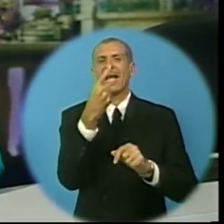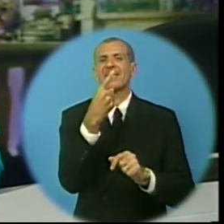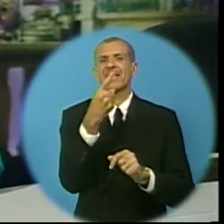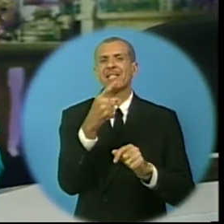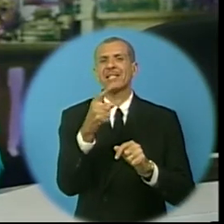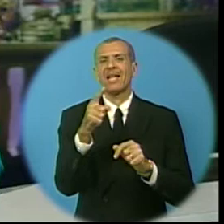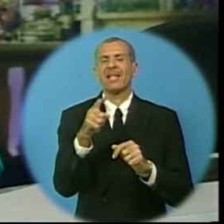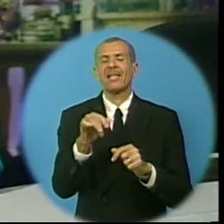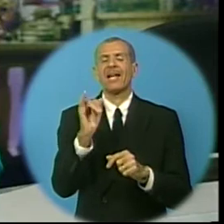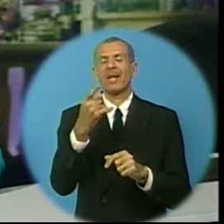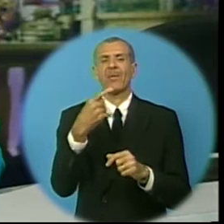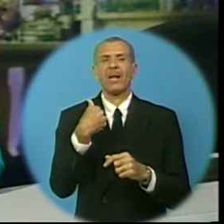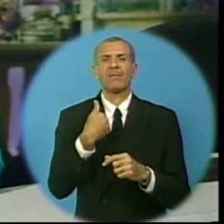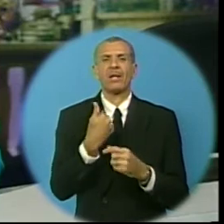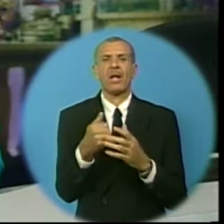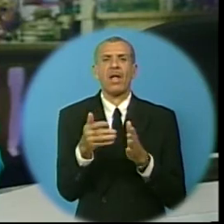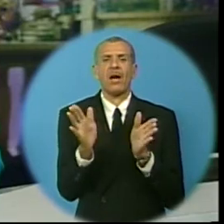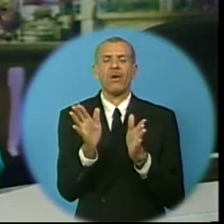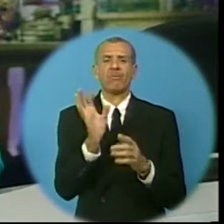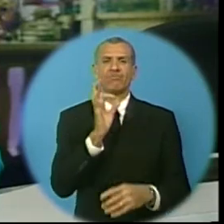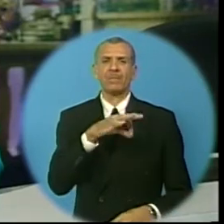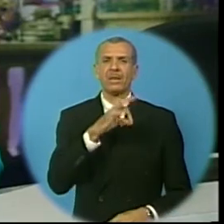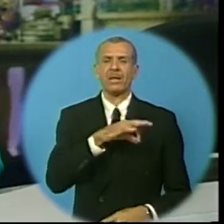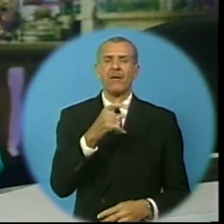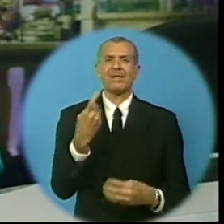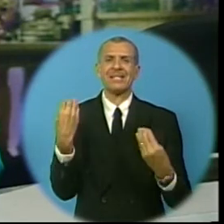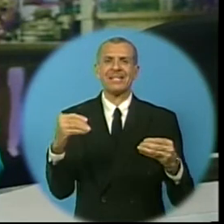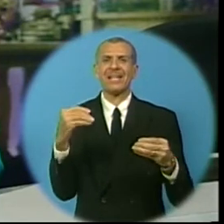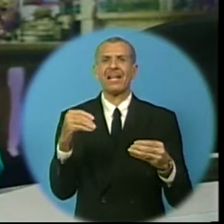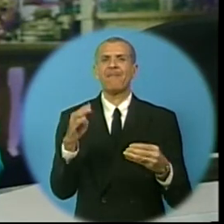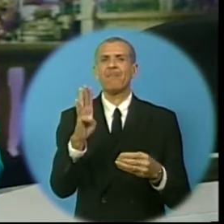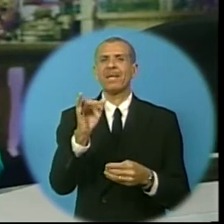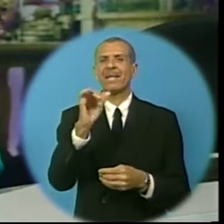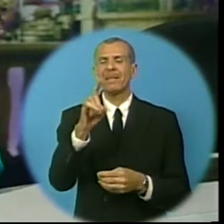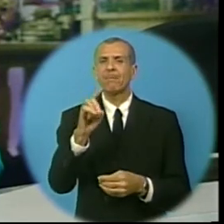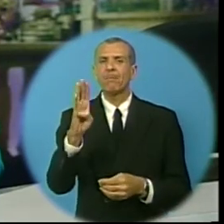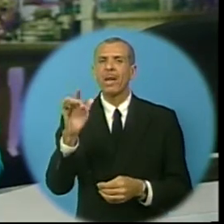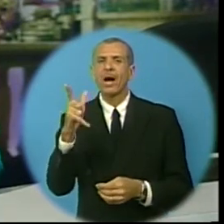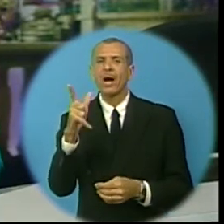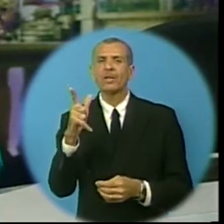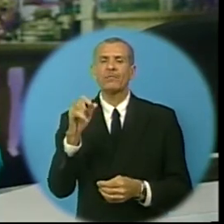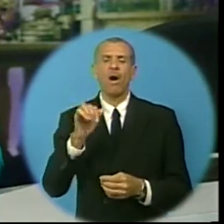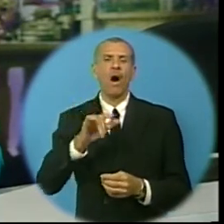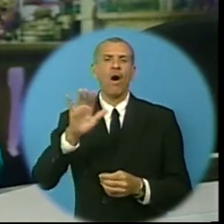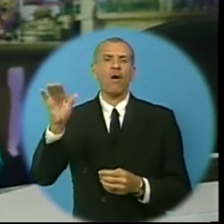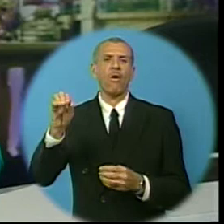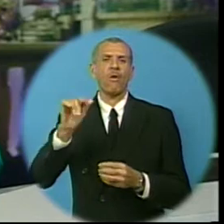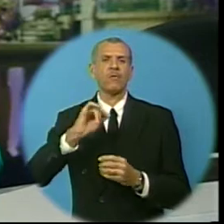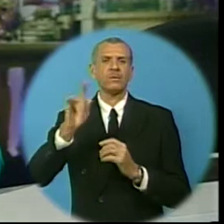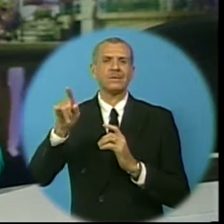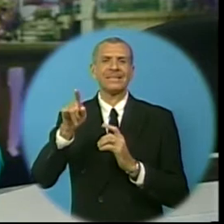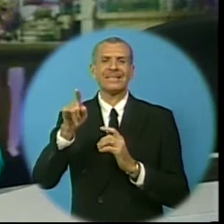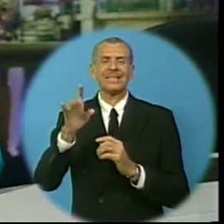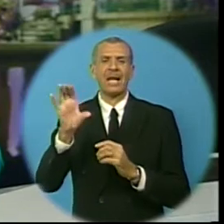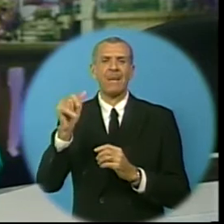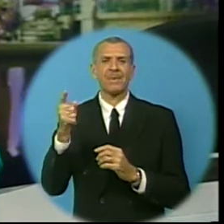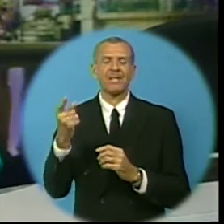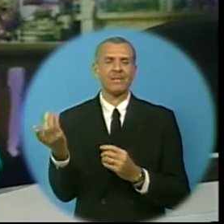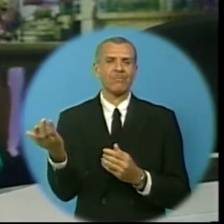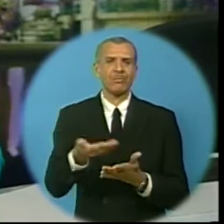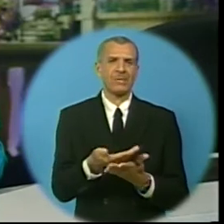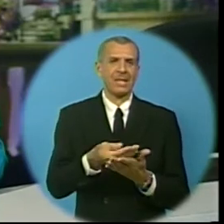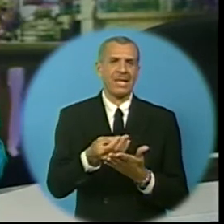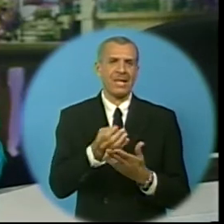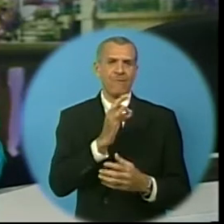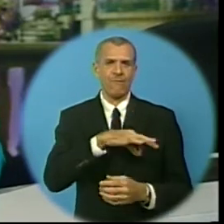reopening bidding next year, allowing for the sale of bid blocks to offshore oil companies, attracting significant foreign